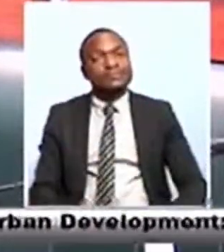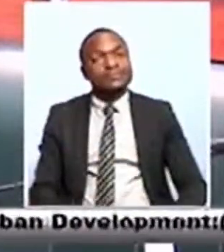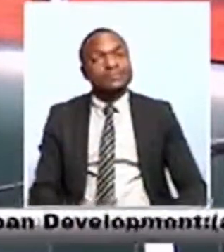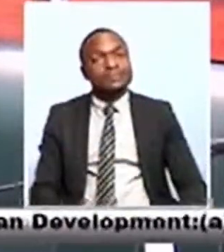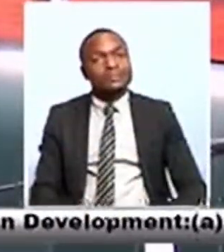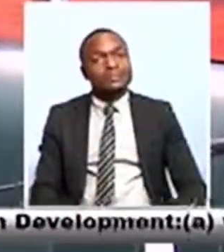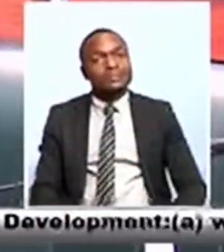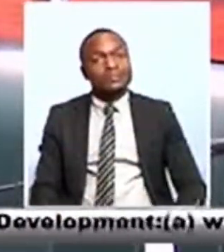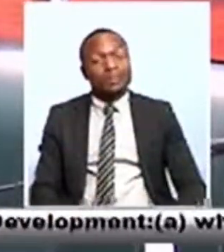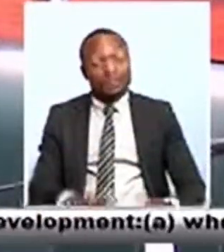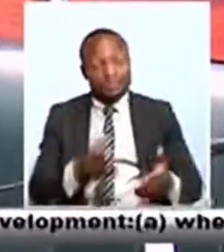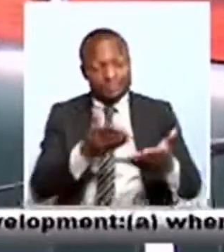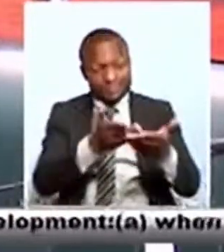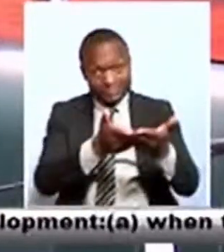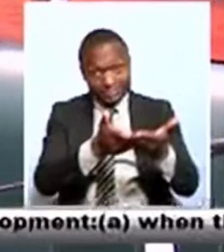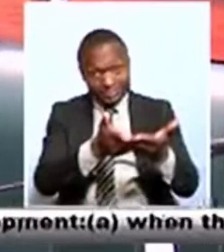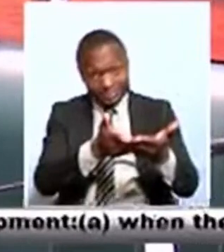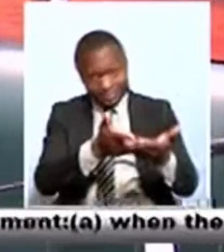for this project.